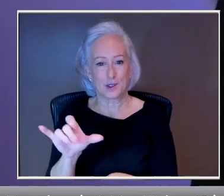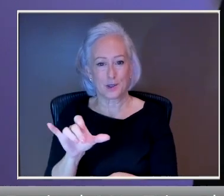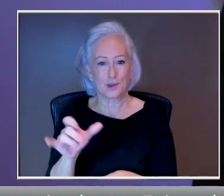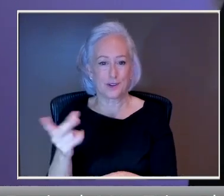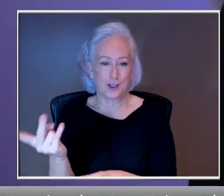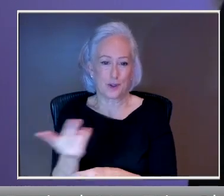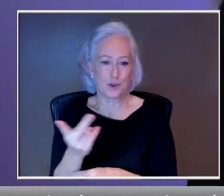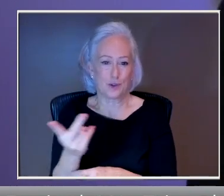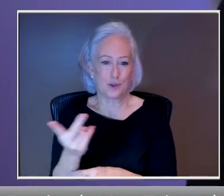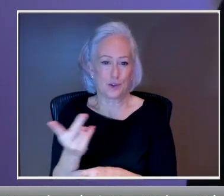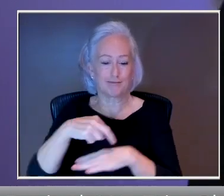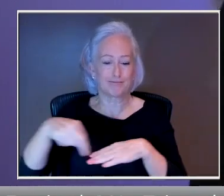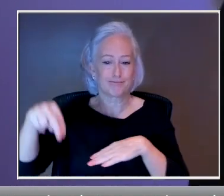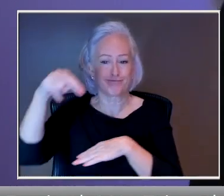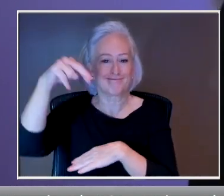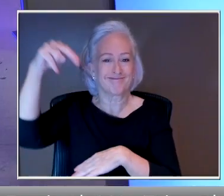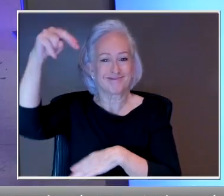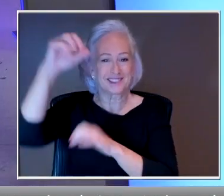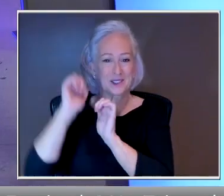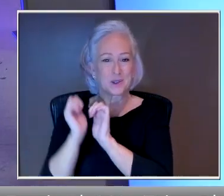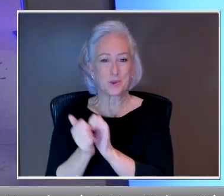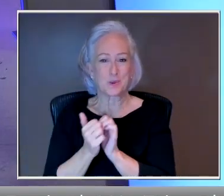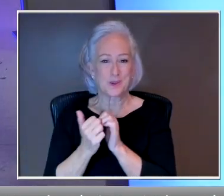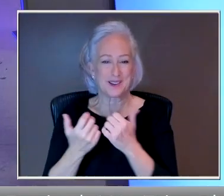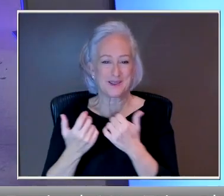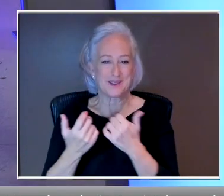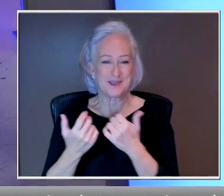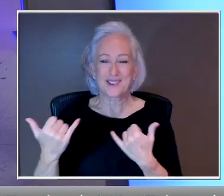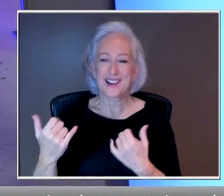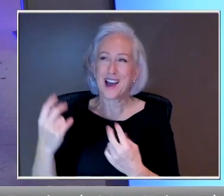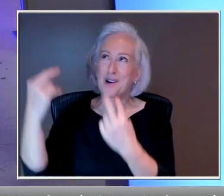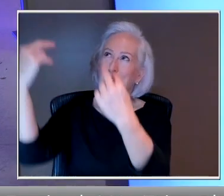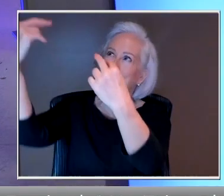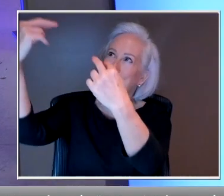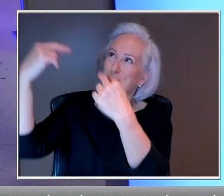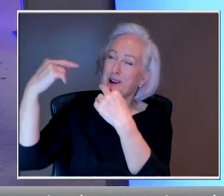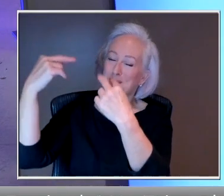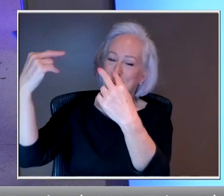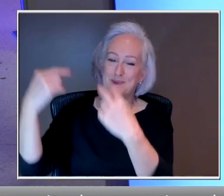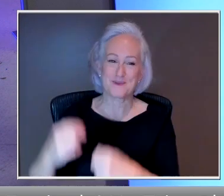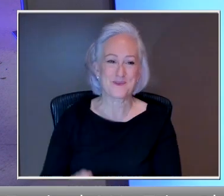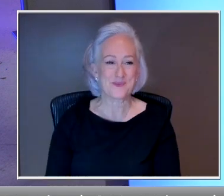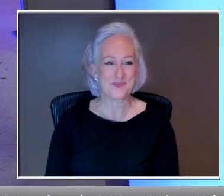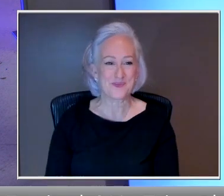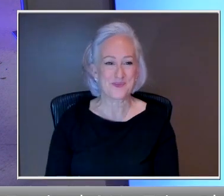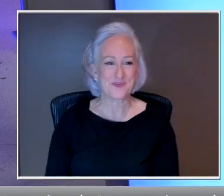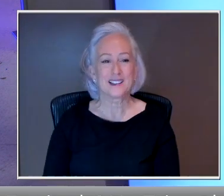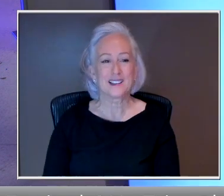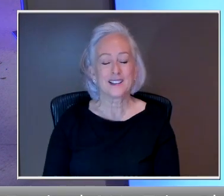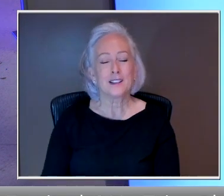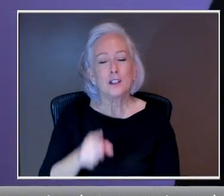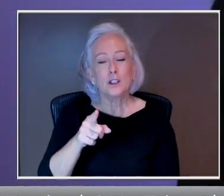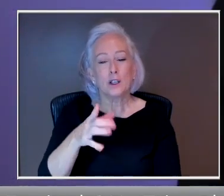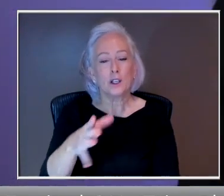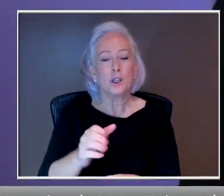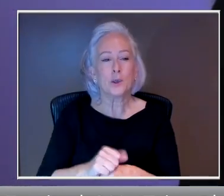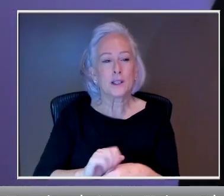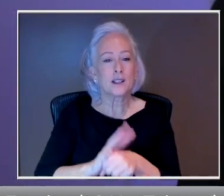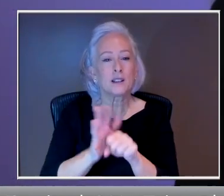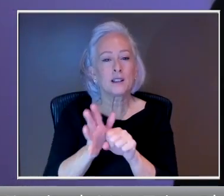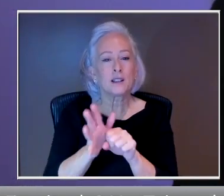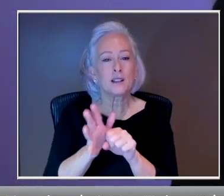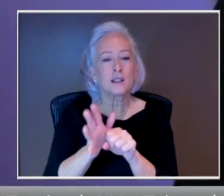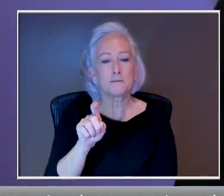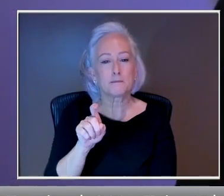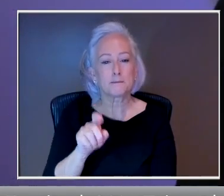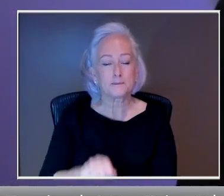so they're there together, watching over you, watching over me. Yep. Now, when did you get COVID? So the first time